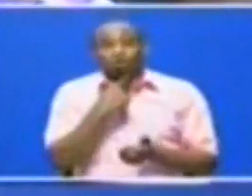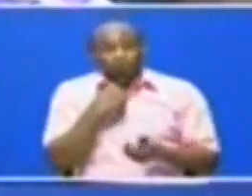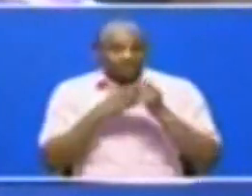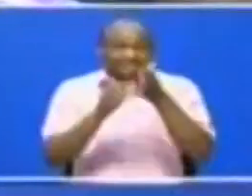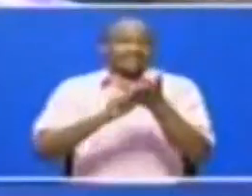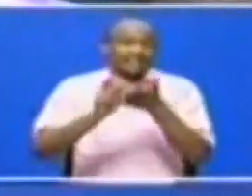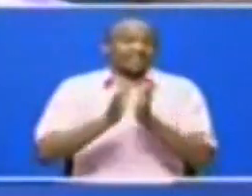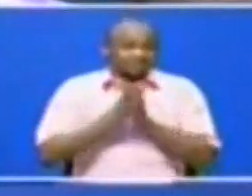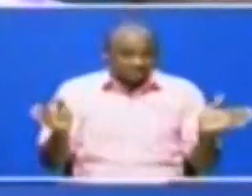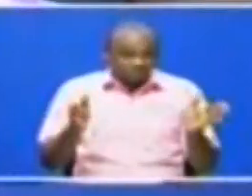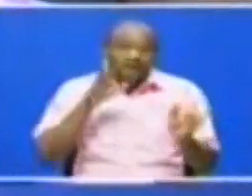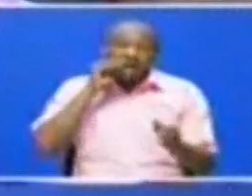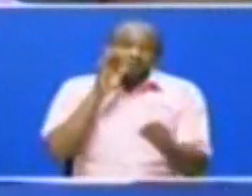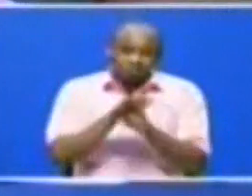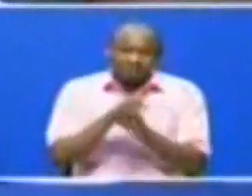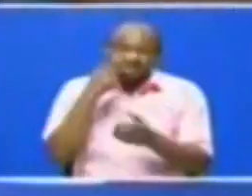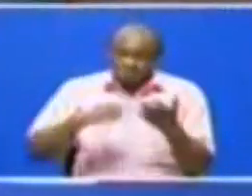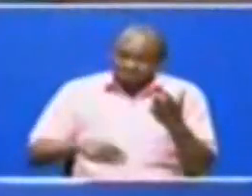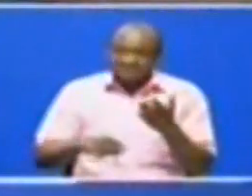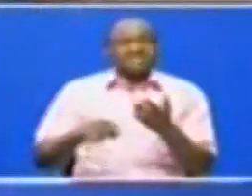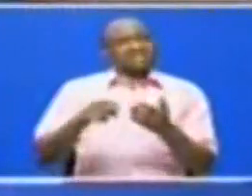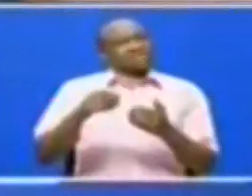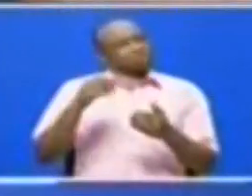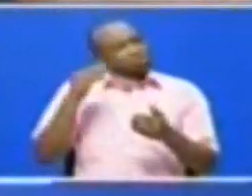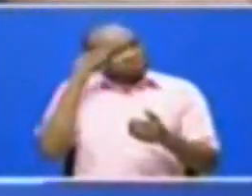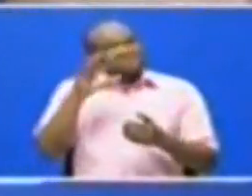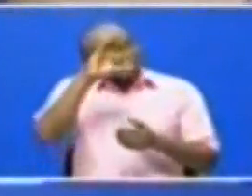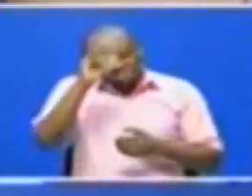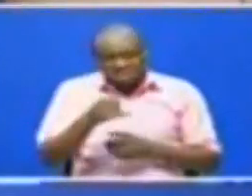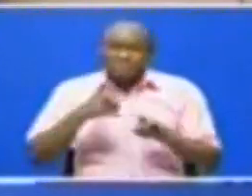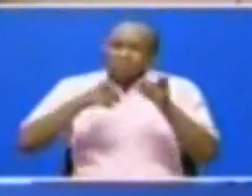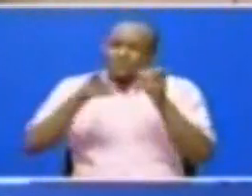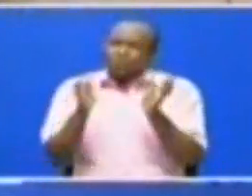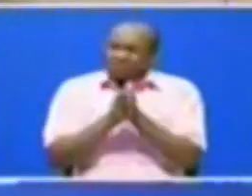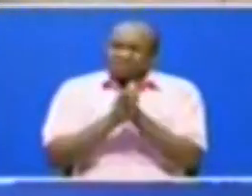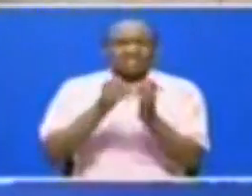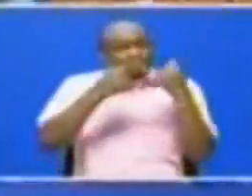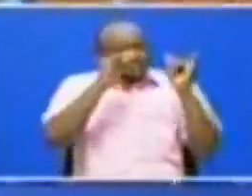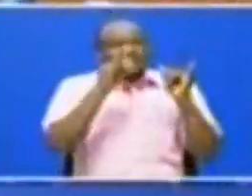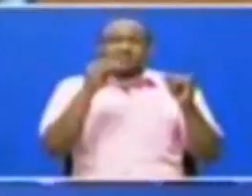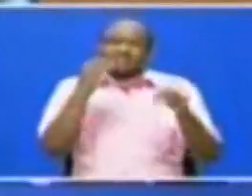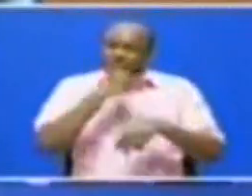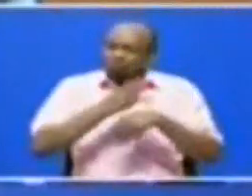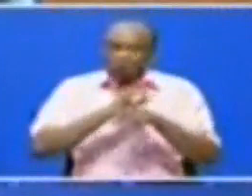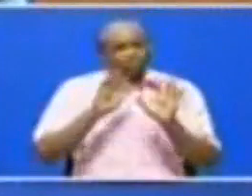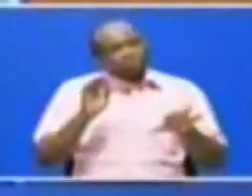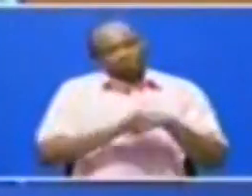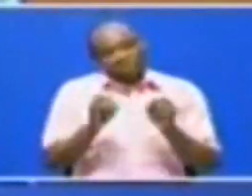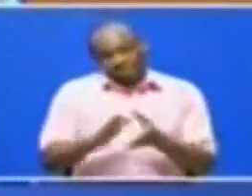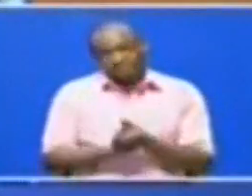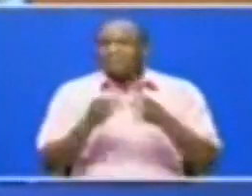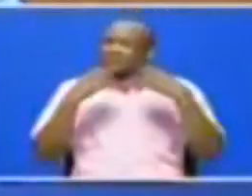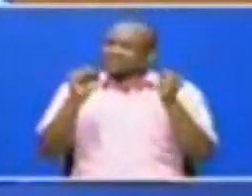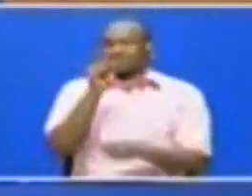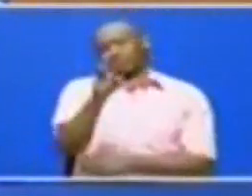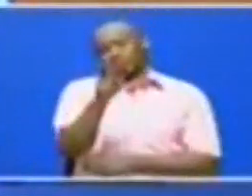Atwoli has also termed the attacks on Mbarage a reckless intrusion on independent arms of government. To our president, that he should